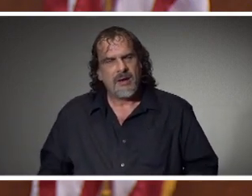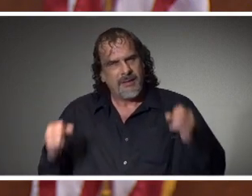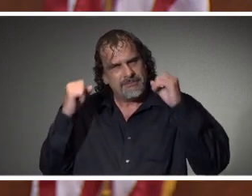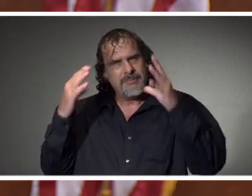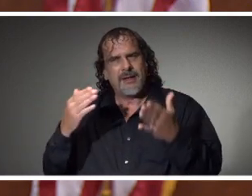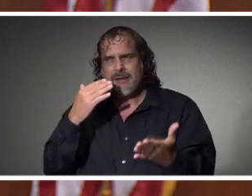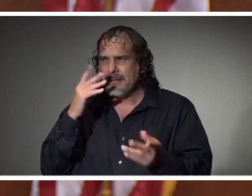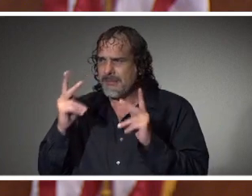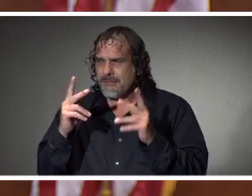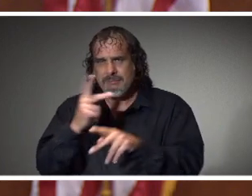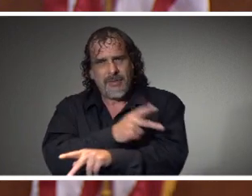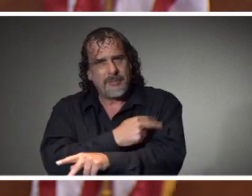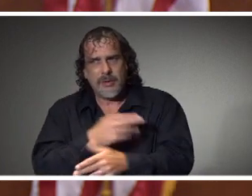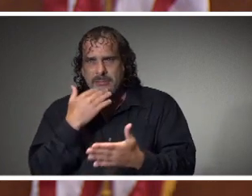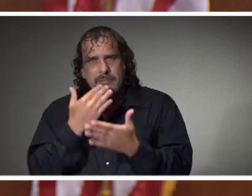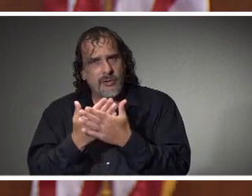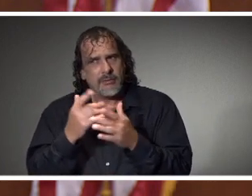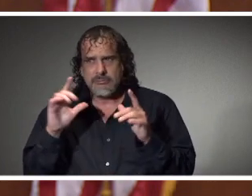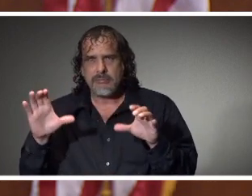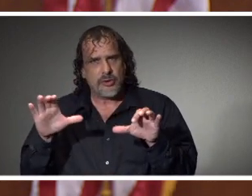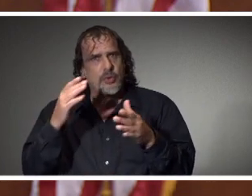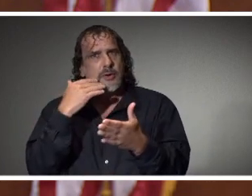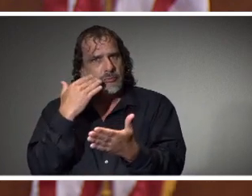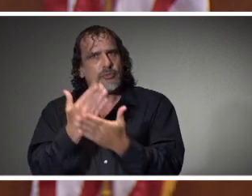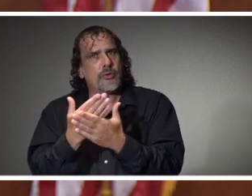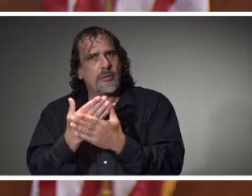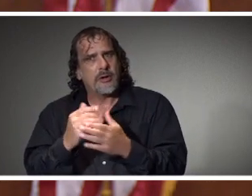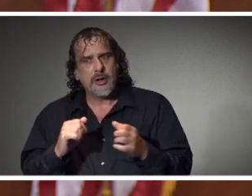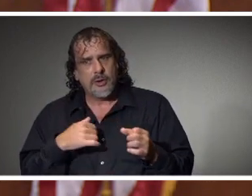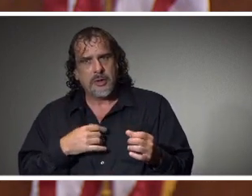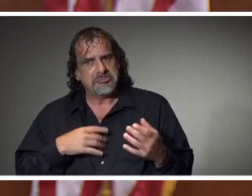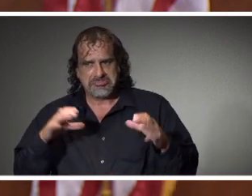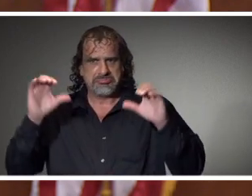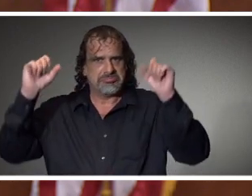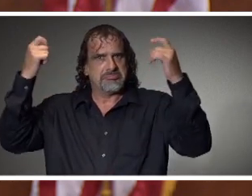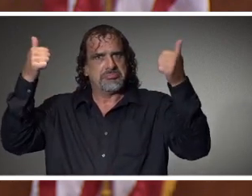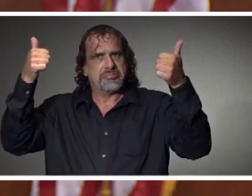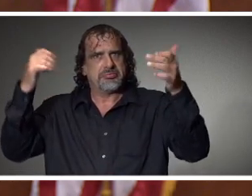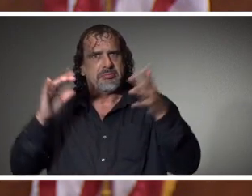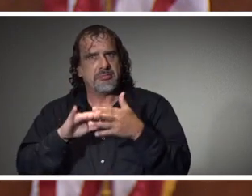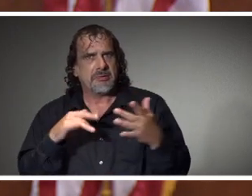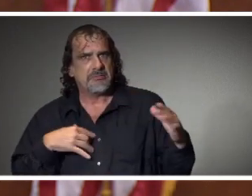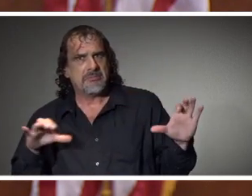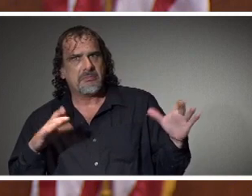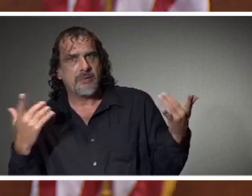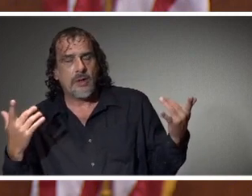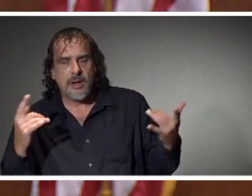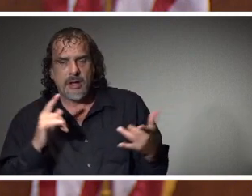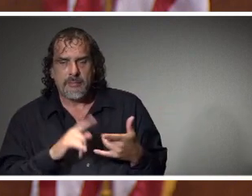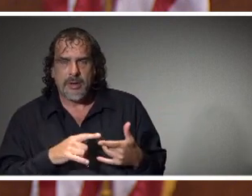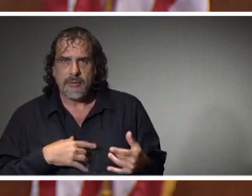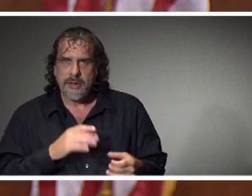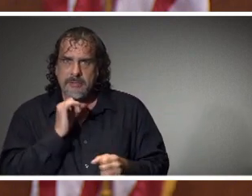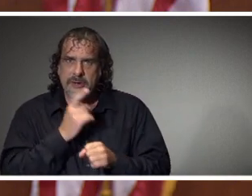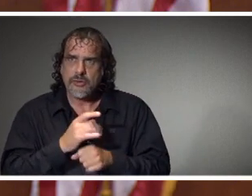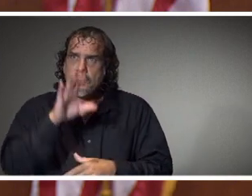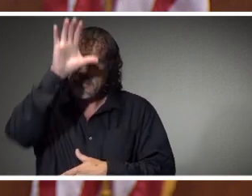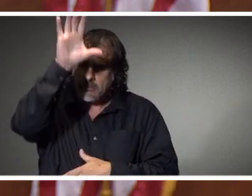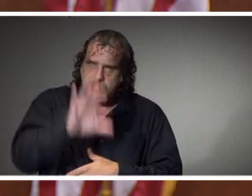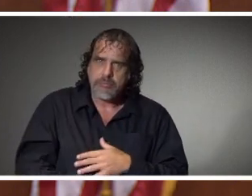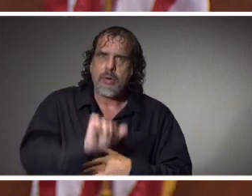of good things, and we need to celebrate that, but we got to make sure that we can make sure that occurs across the